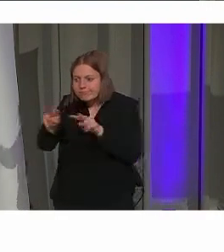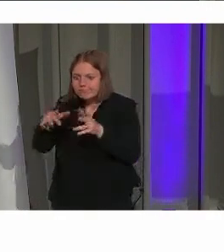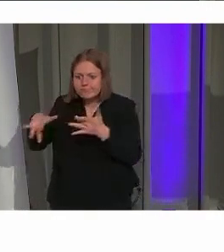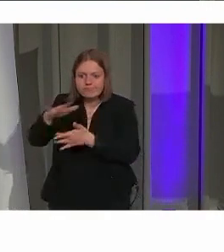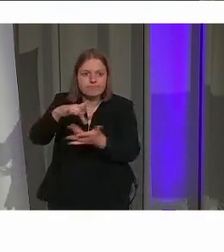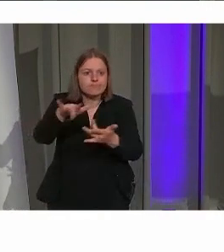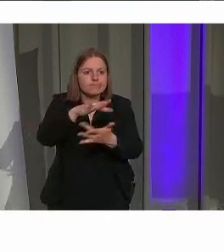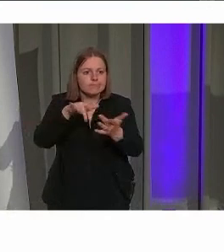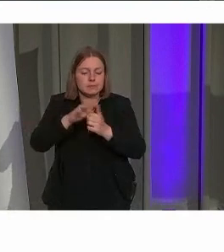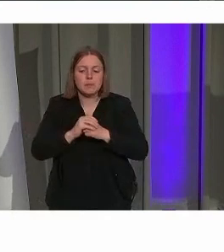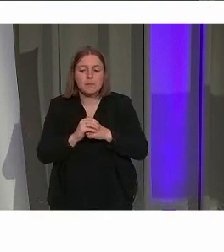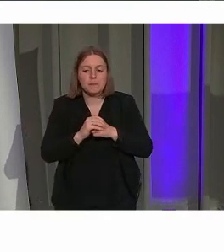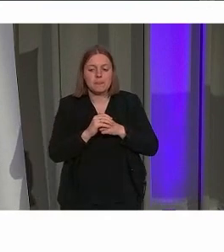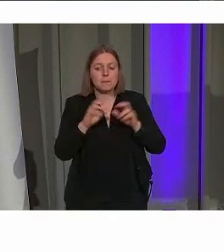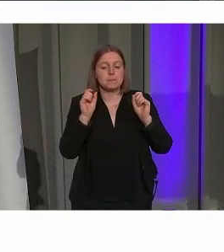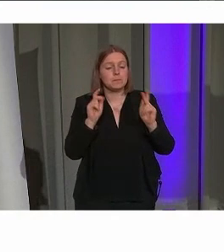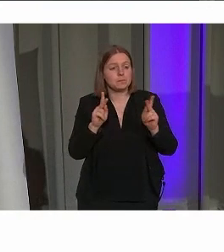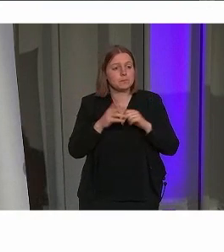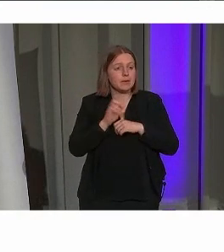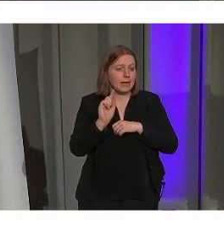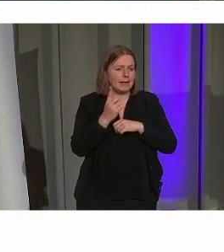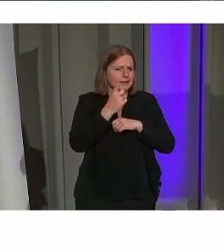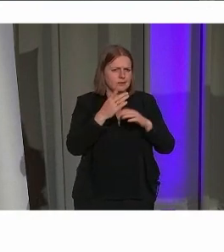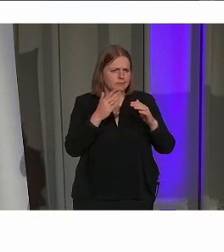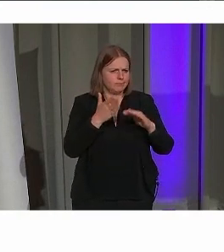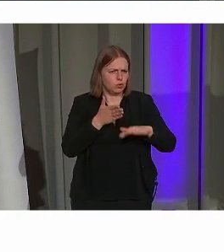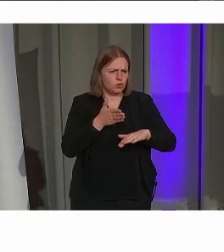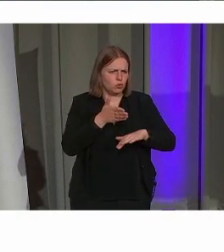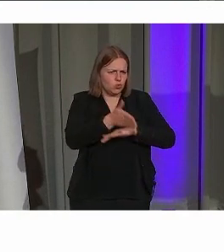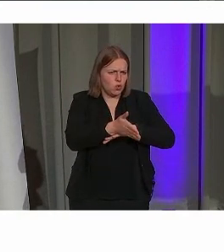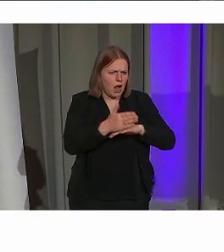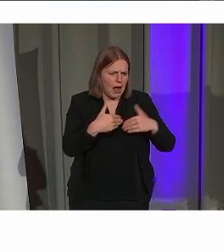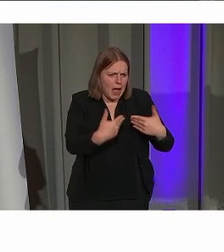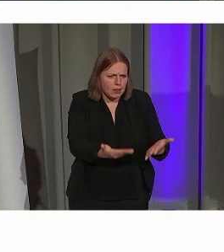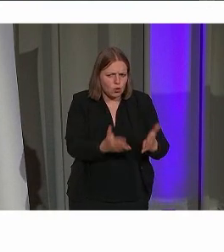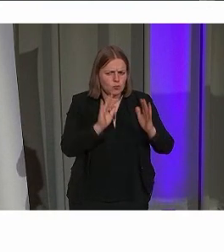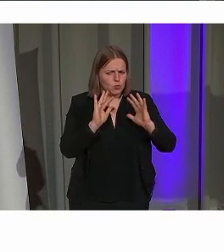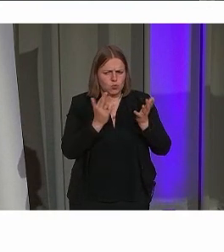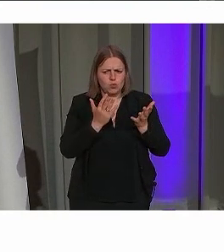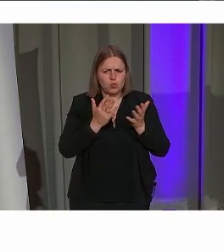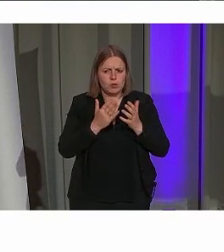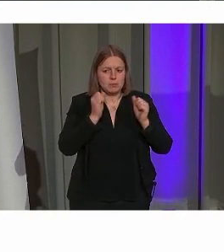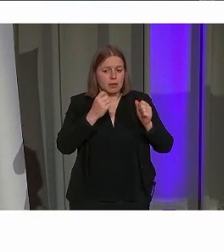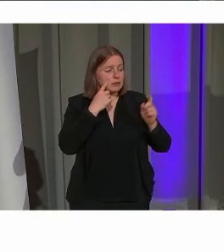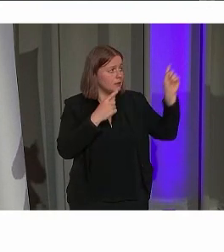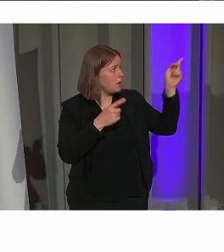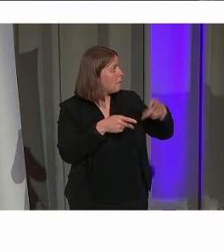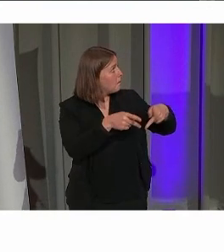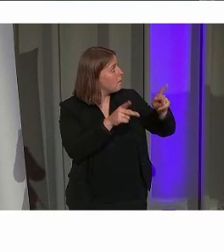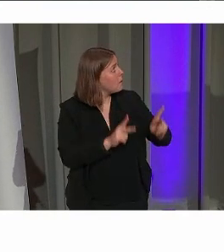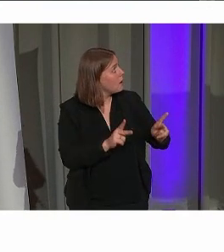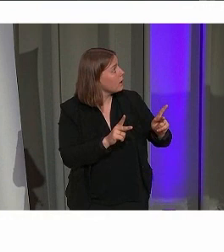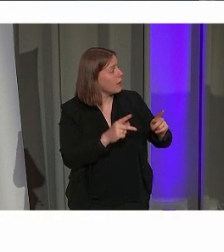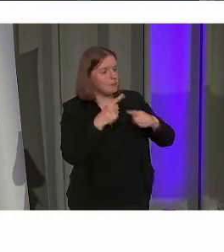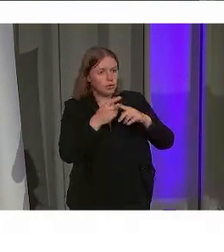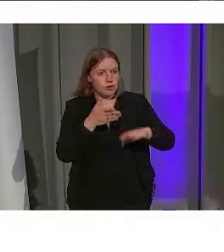Well, the first one, the access. Here you can see the parking and the